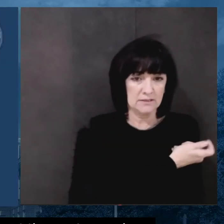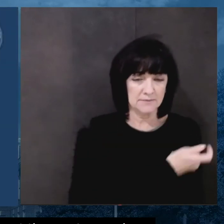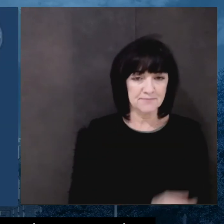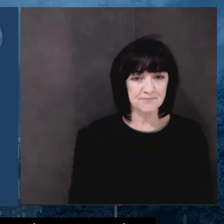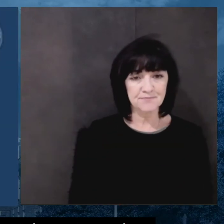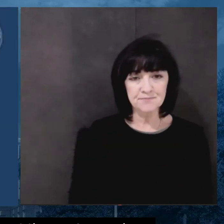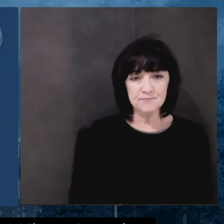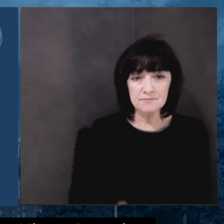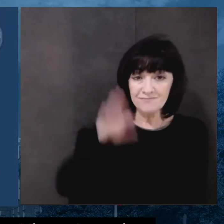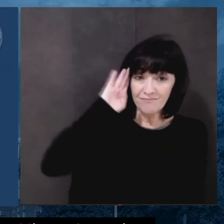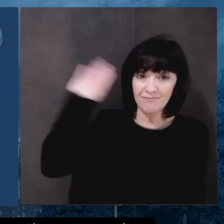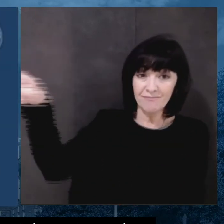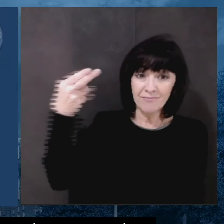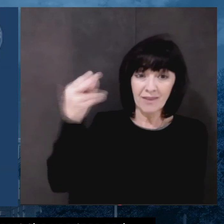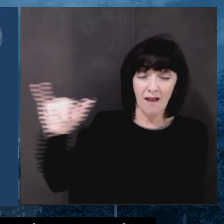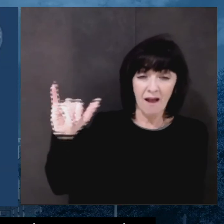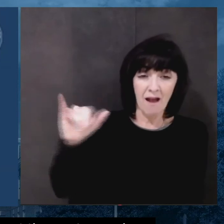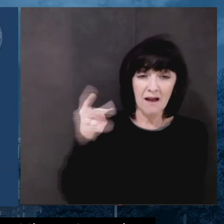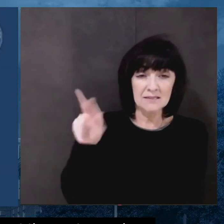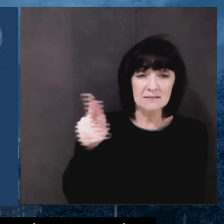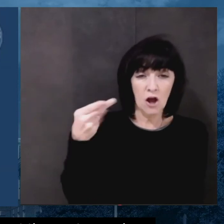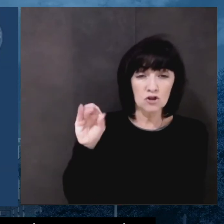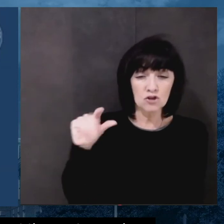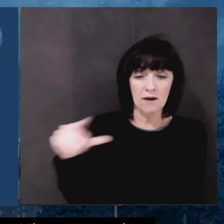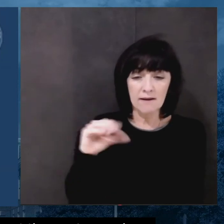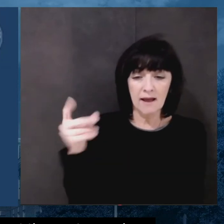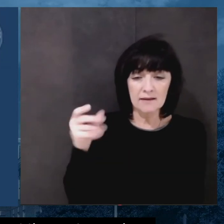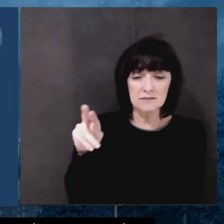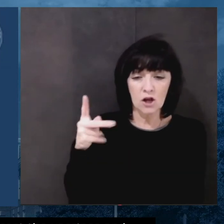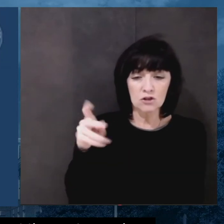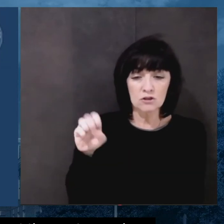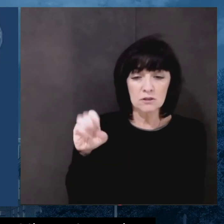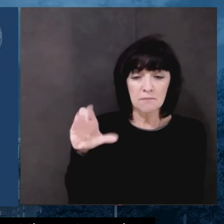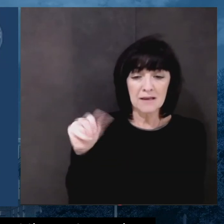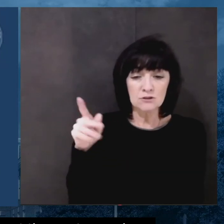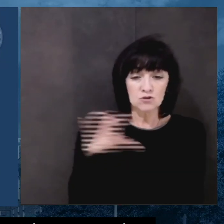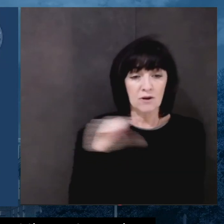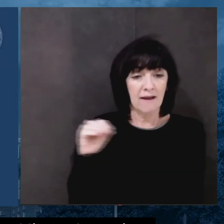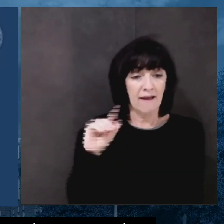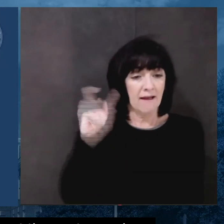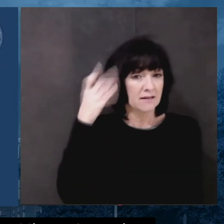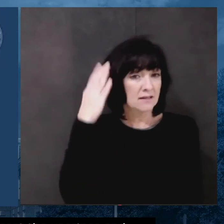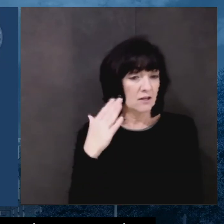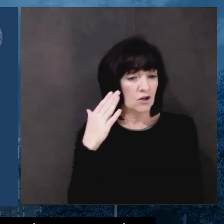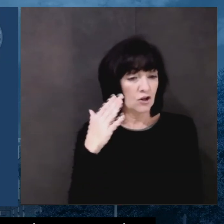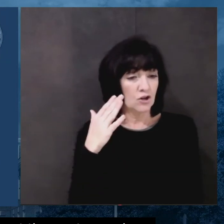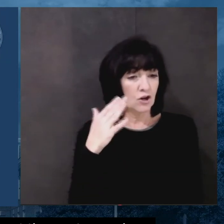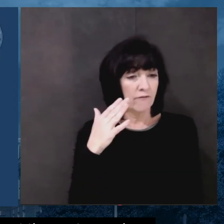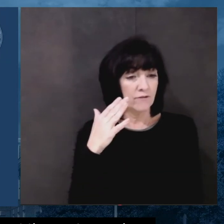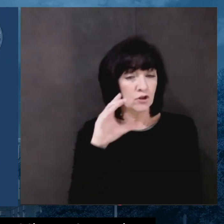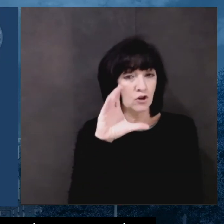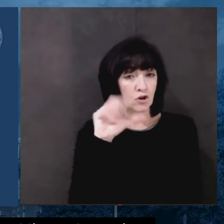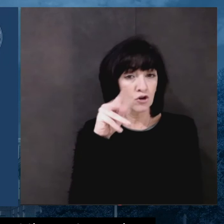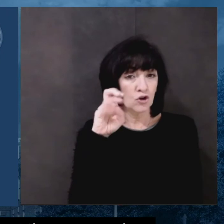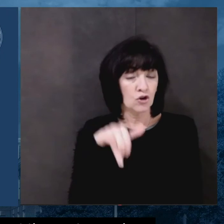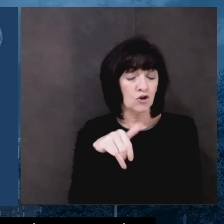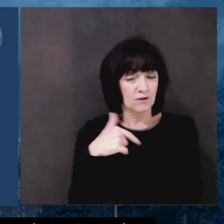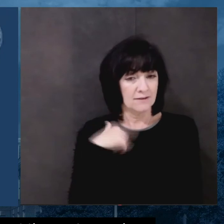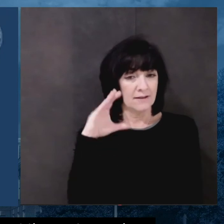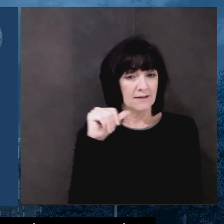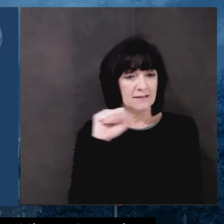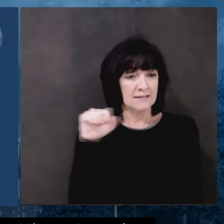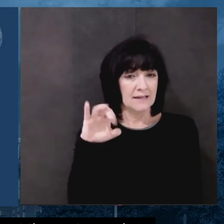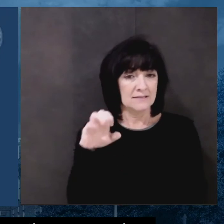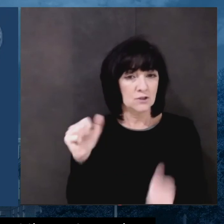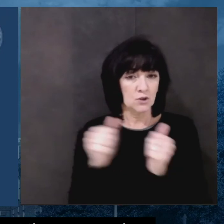Hi, Dr. Hong and Dr. Pescatore and Governor Carney, can you hear me? Yes, we can. It's Cassie Simeon with WBOC. How